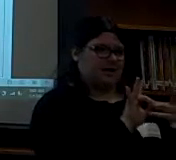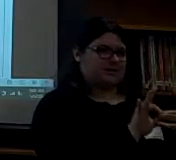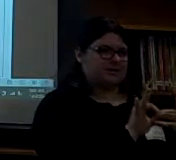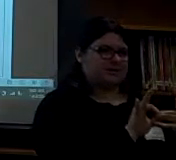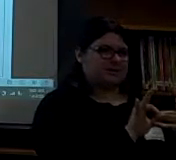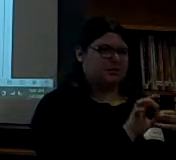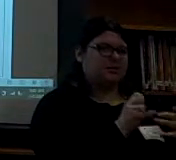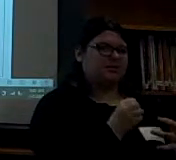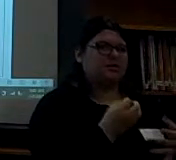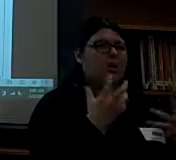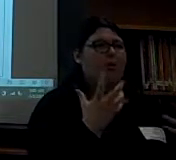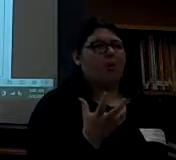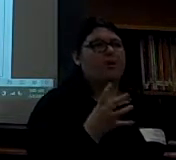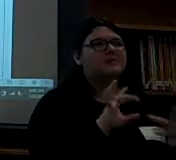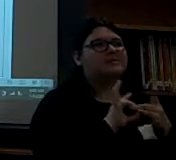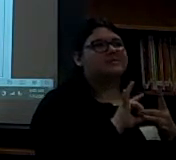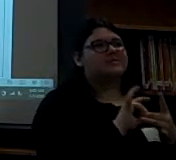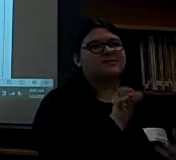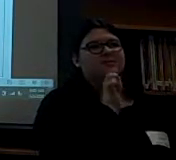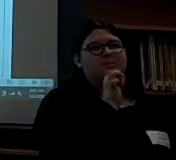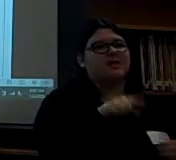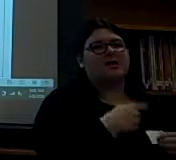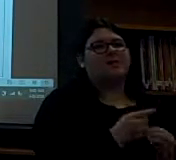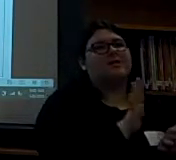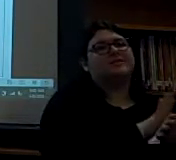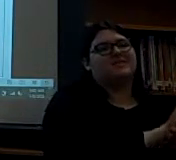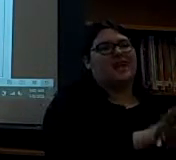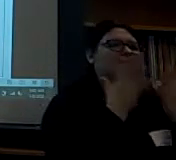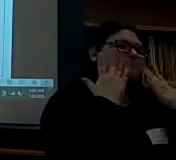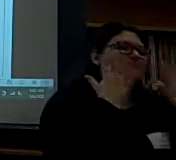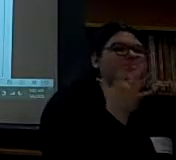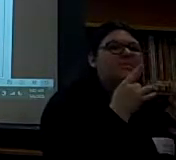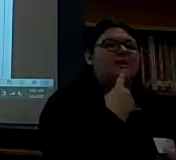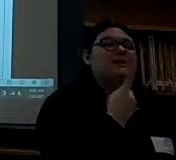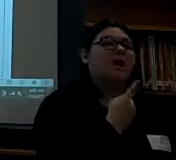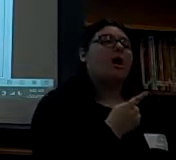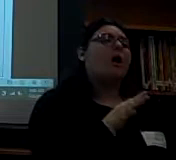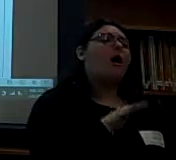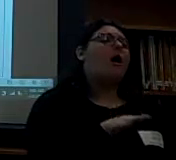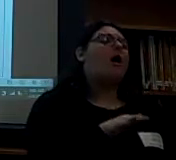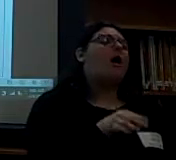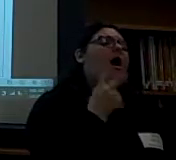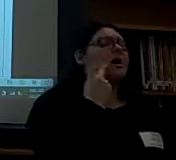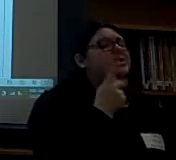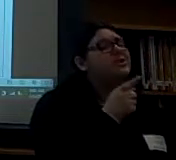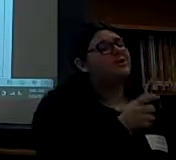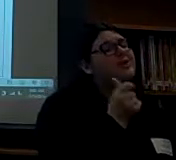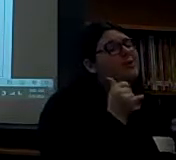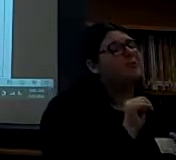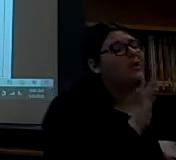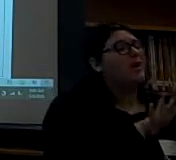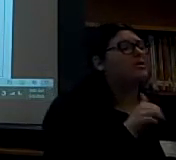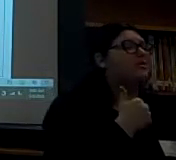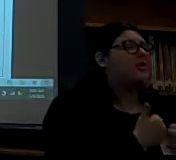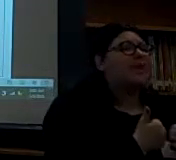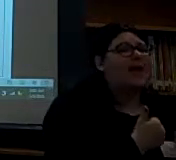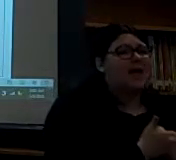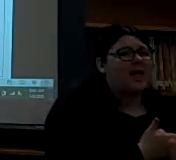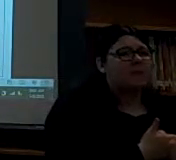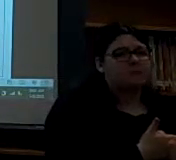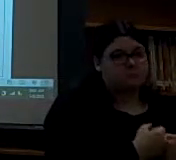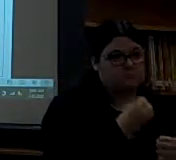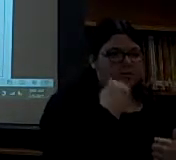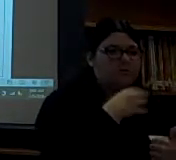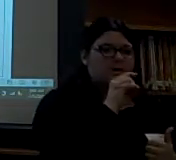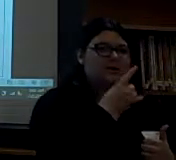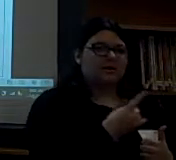is to connect. And basically, again, connection isn't about being nice. It's not about saying, oh, I see you're playing your video game. If my kids were